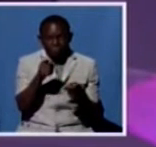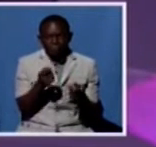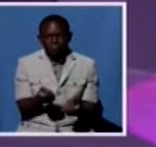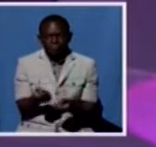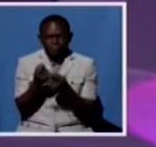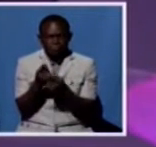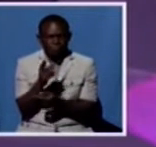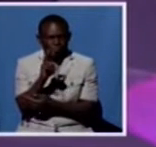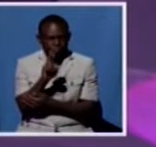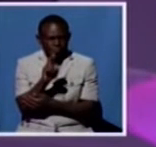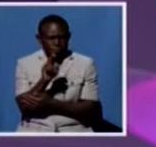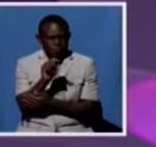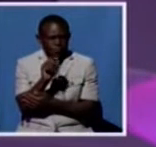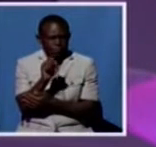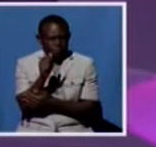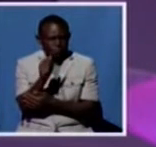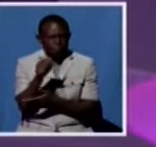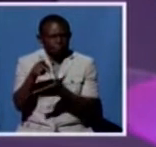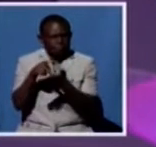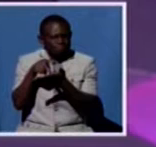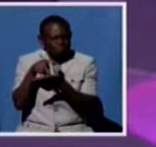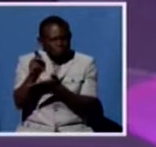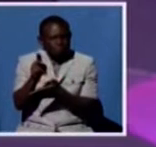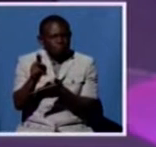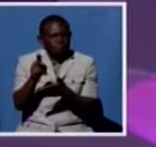driver license fees,